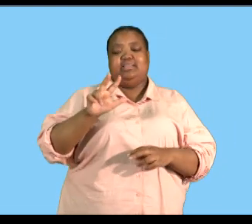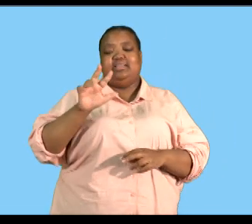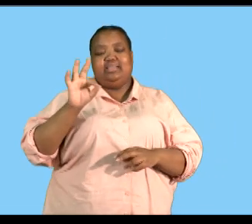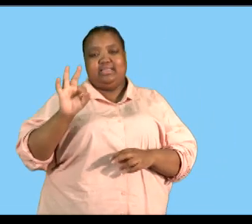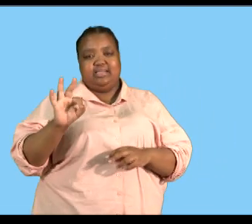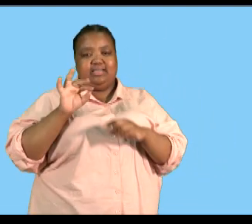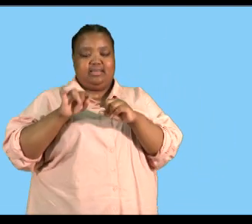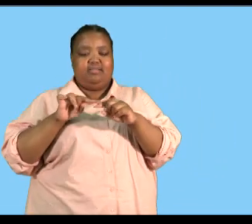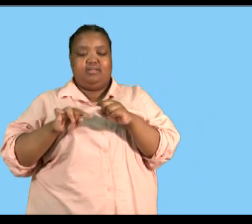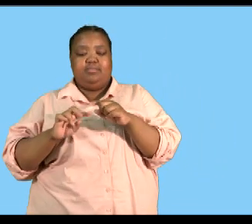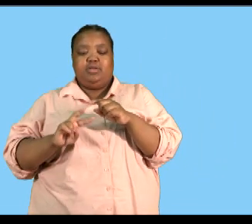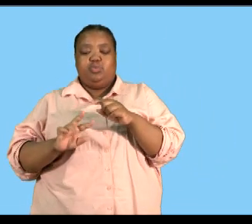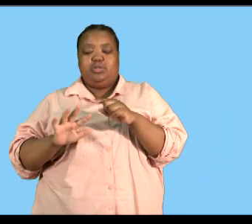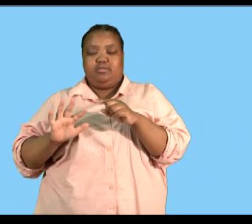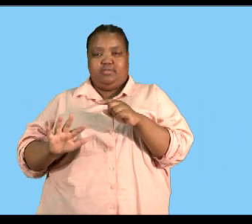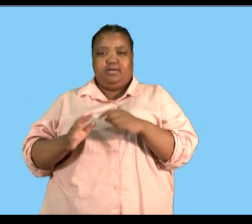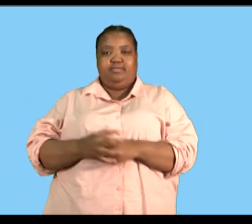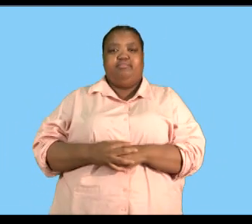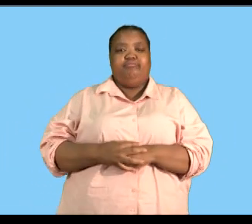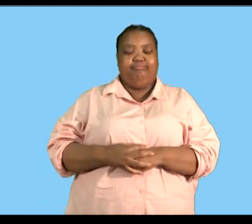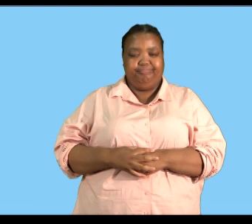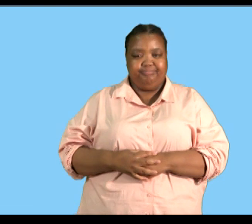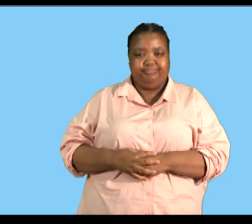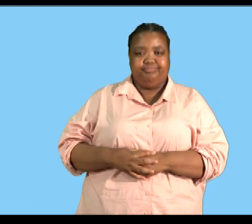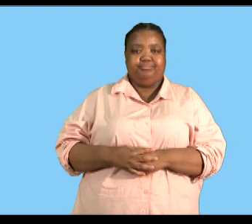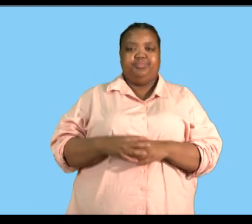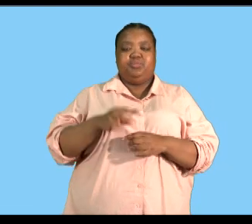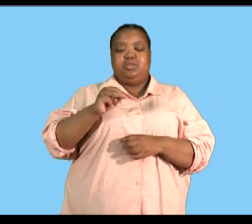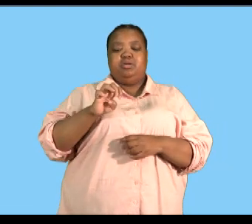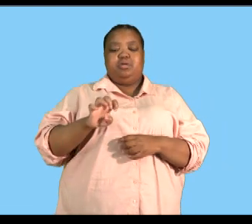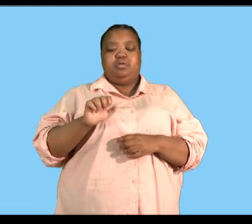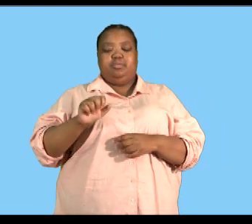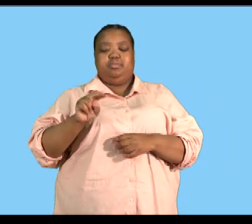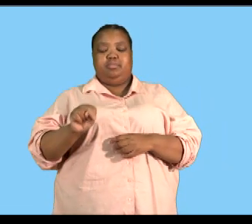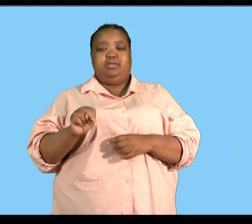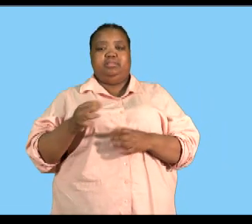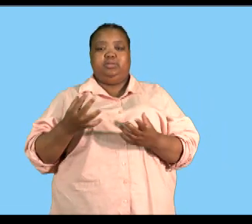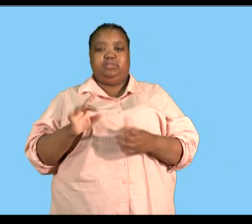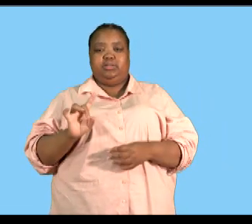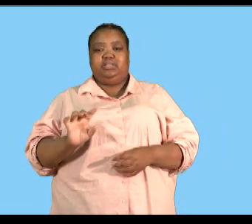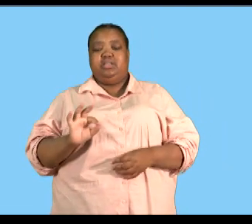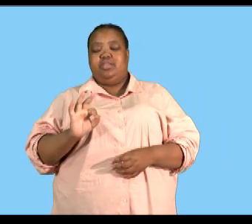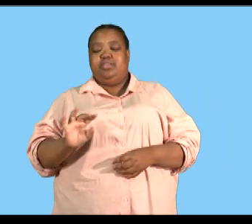783 divided by 25. So this will give us a mean of